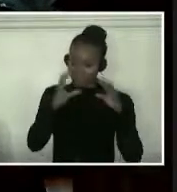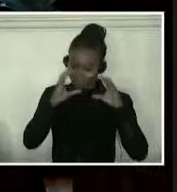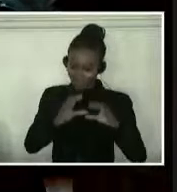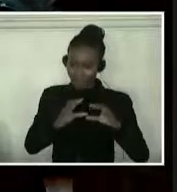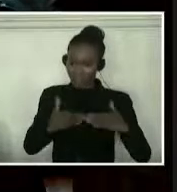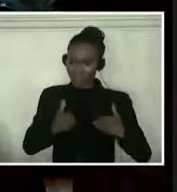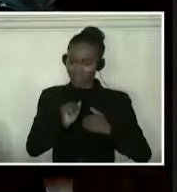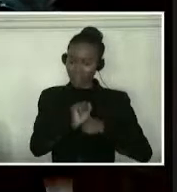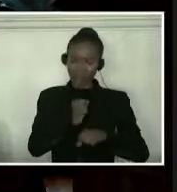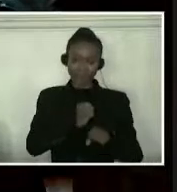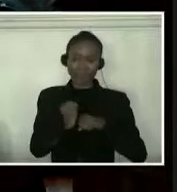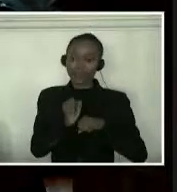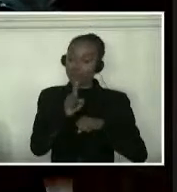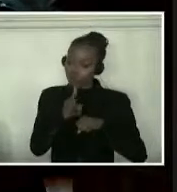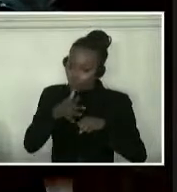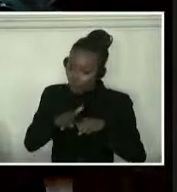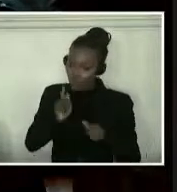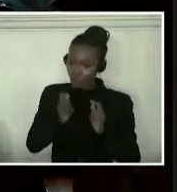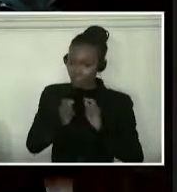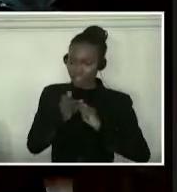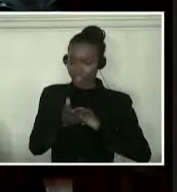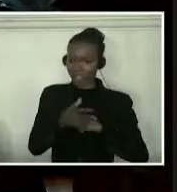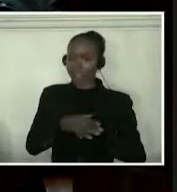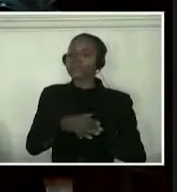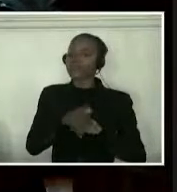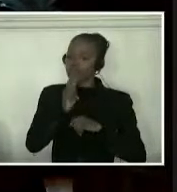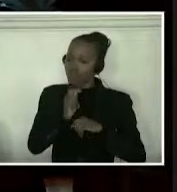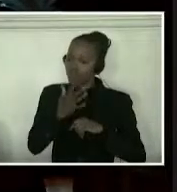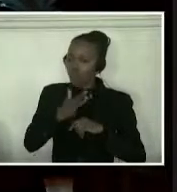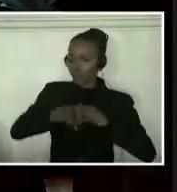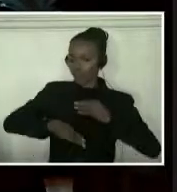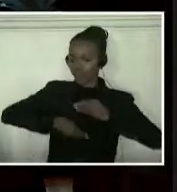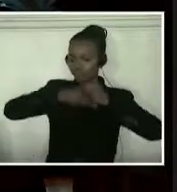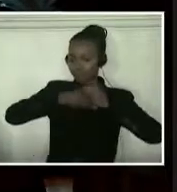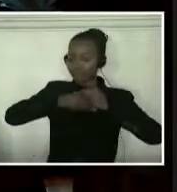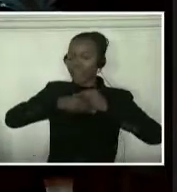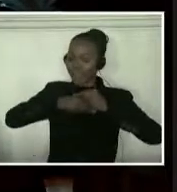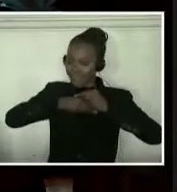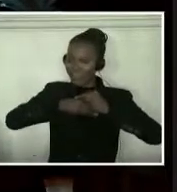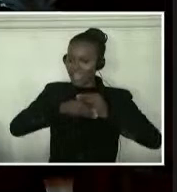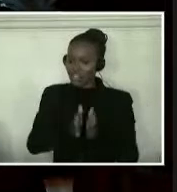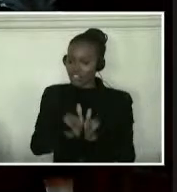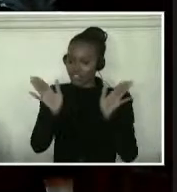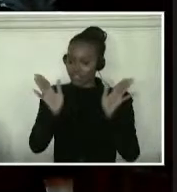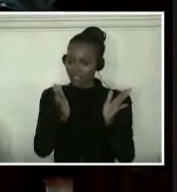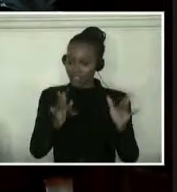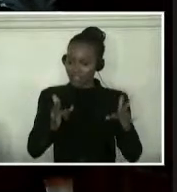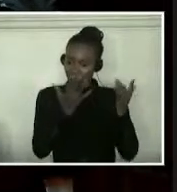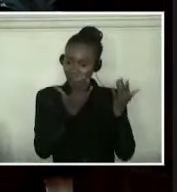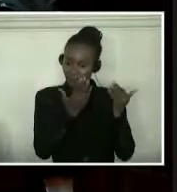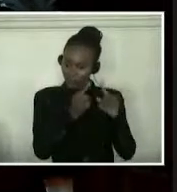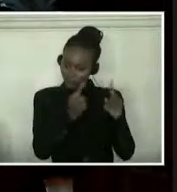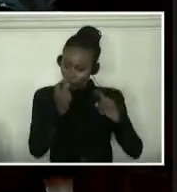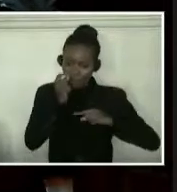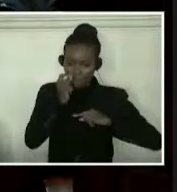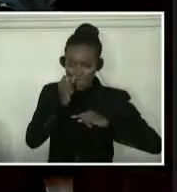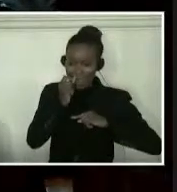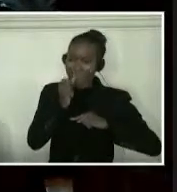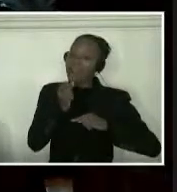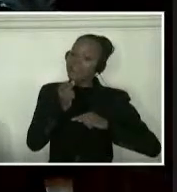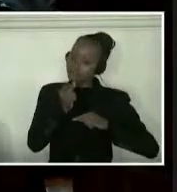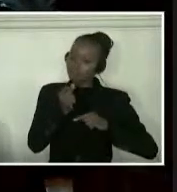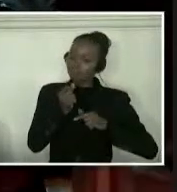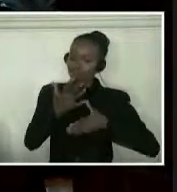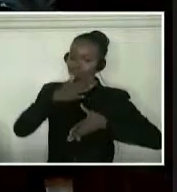of part and parcel of our channel to extend general life expectancy in this province the primary aim of this engagement is to make men more